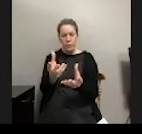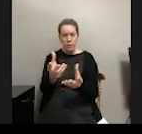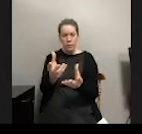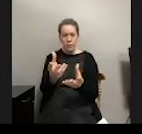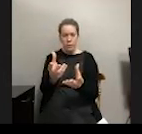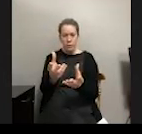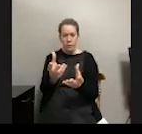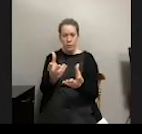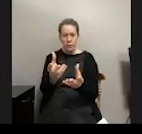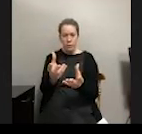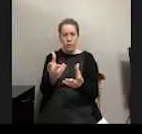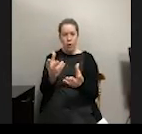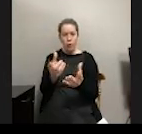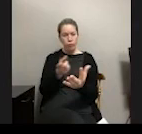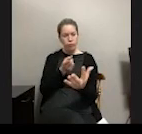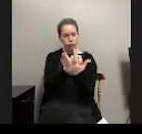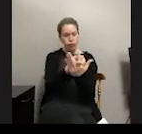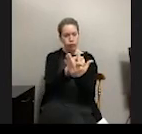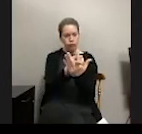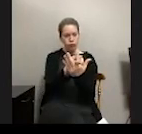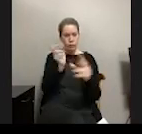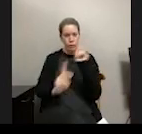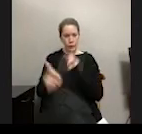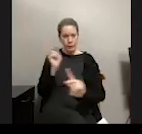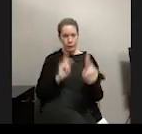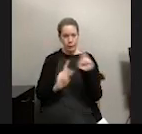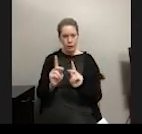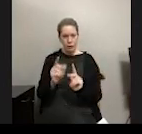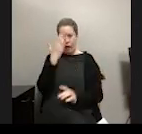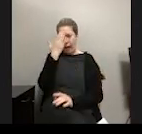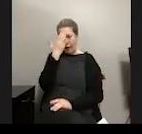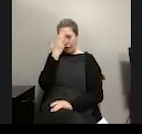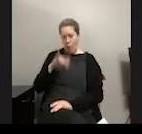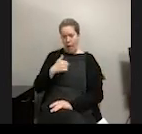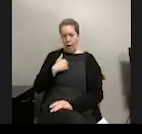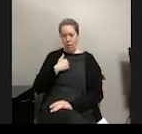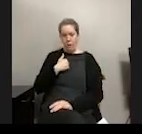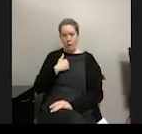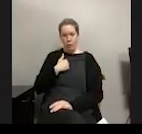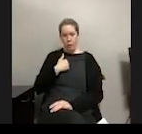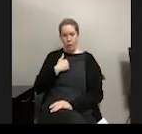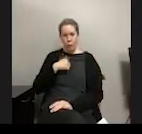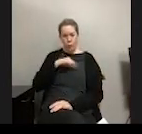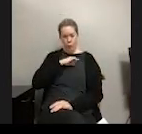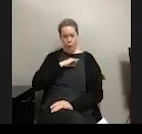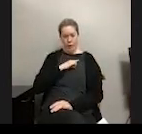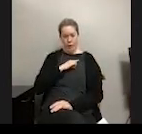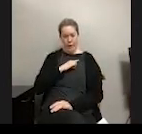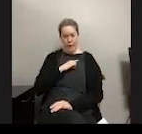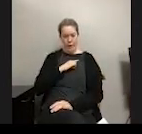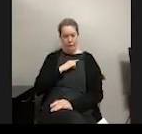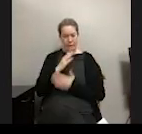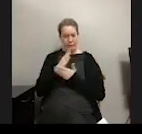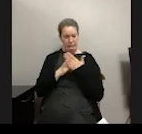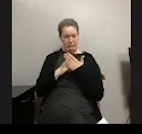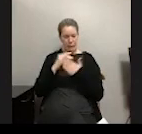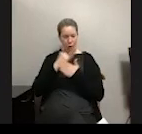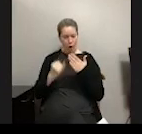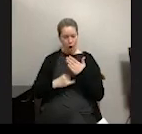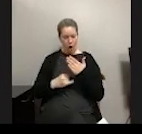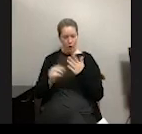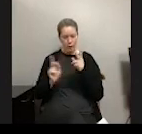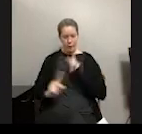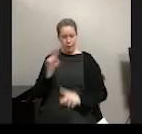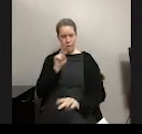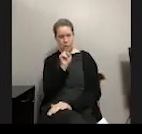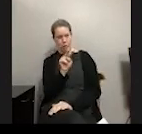and they're getting it. Like, I know that we have some artworks that people do not get and maybe are provoked by, but some of that